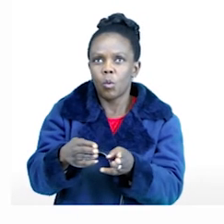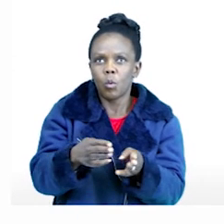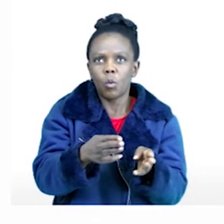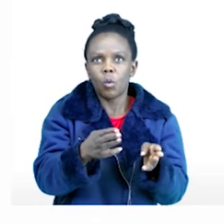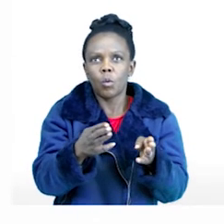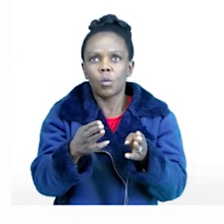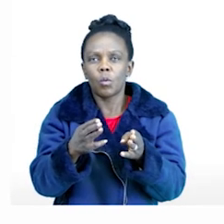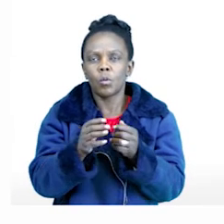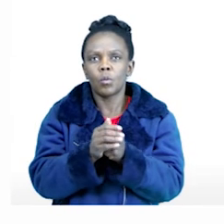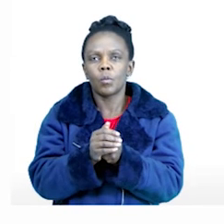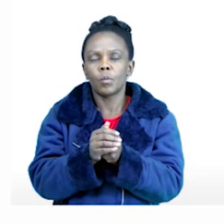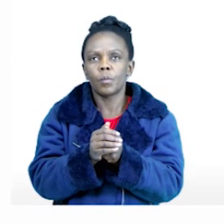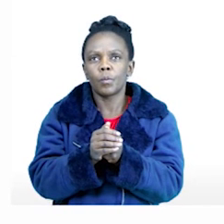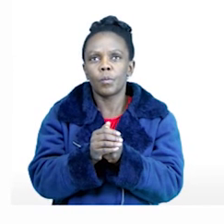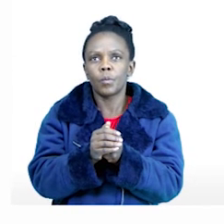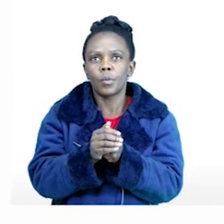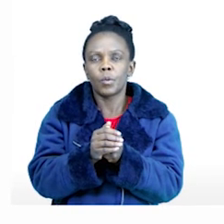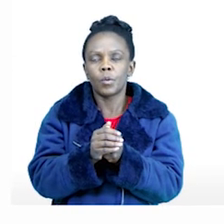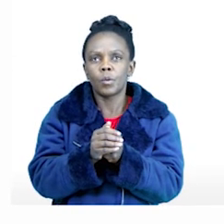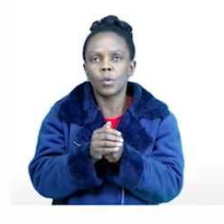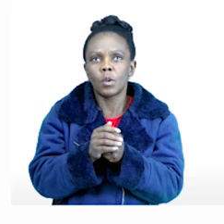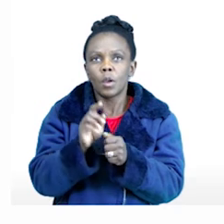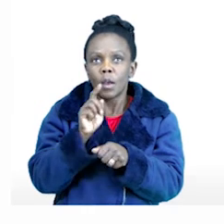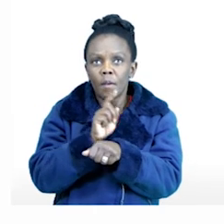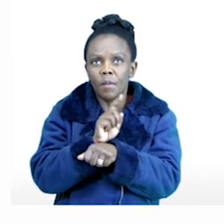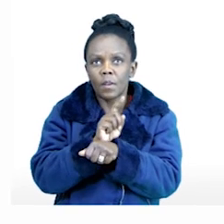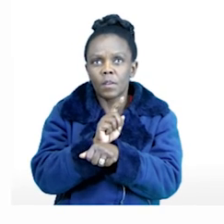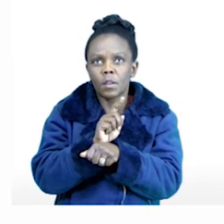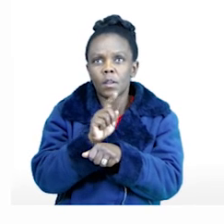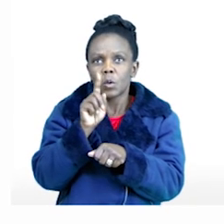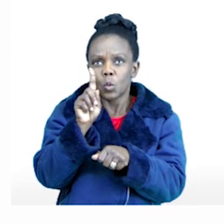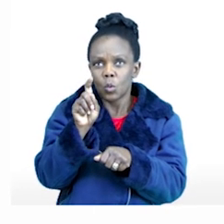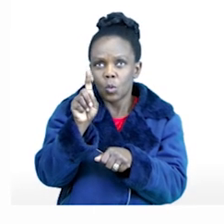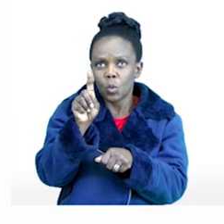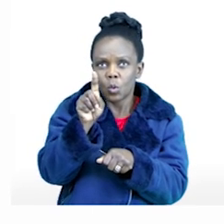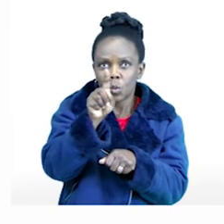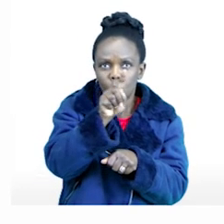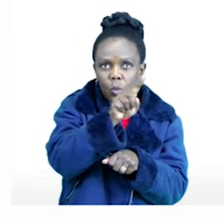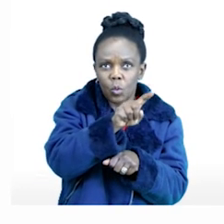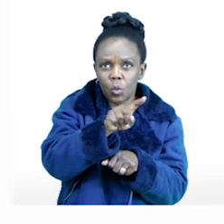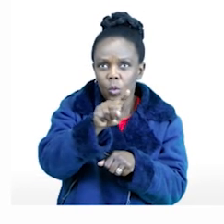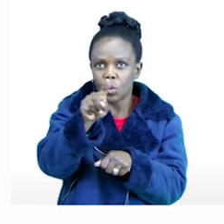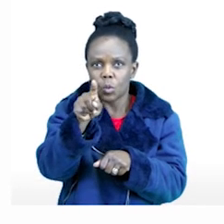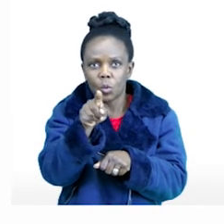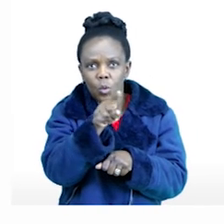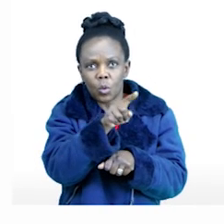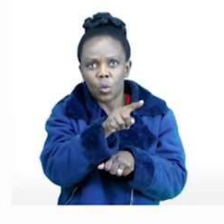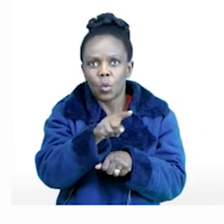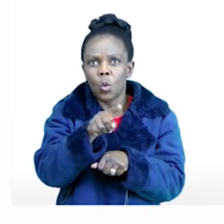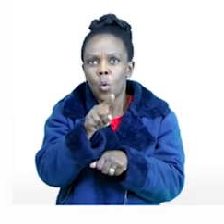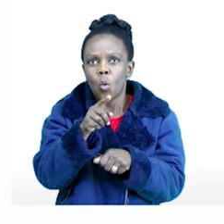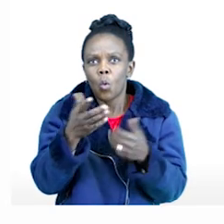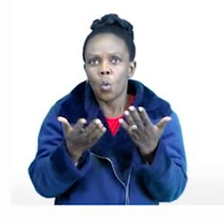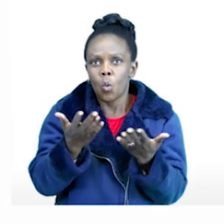take closed roads or roads that are blocked. And once you are done with that with your pencil, you are free to